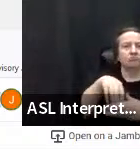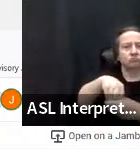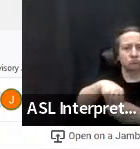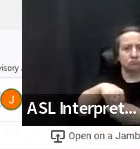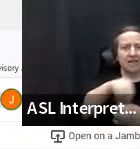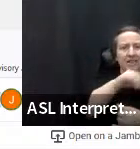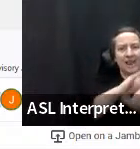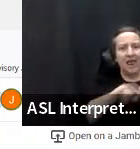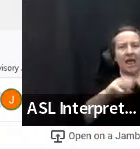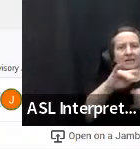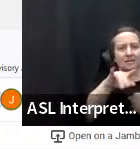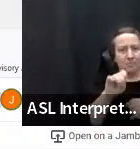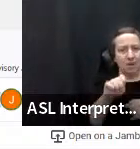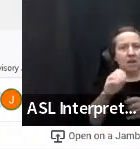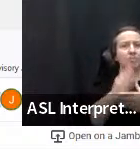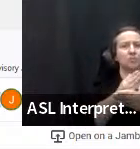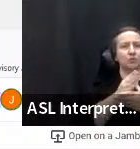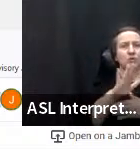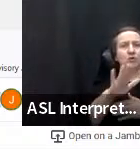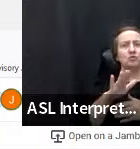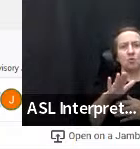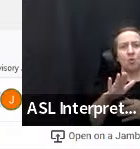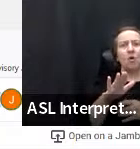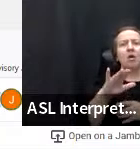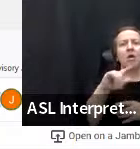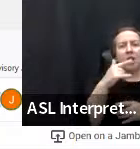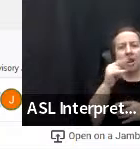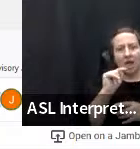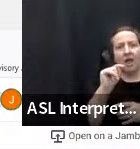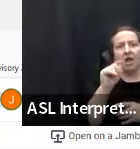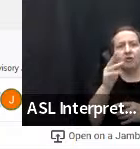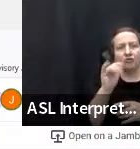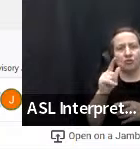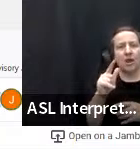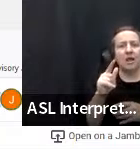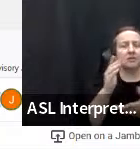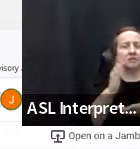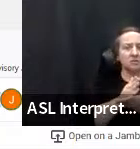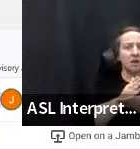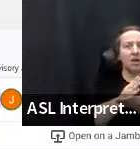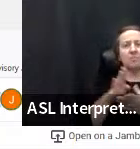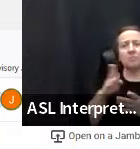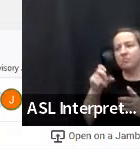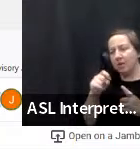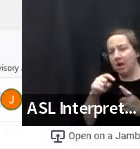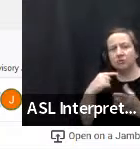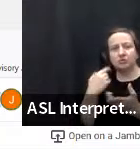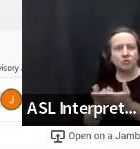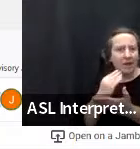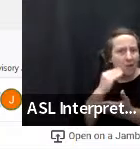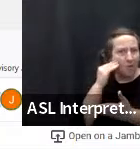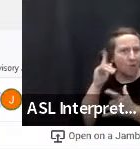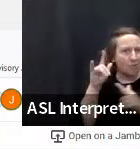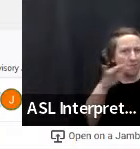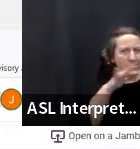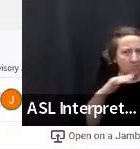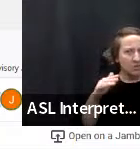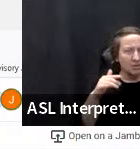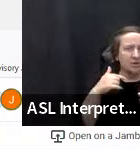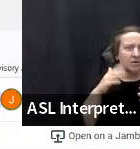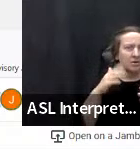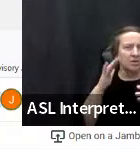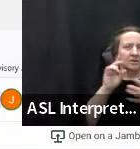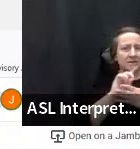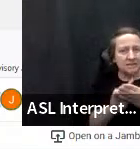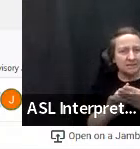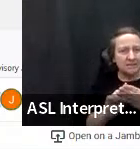mile between your light rail stop and the bus line to get yourself to your home. It's all got to be designed